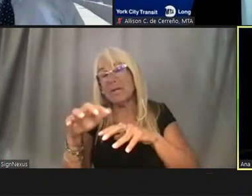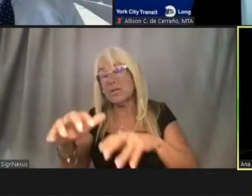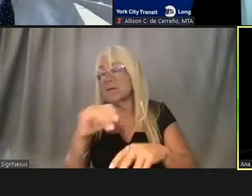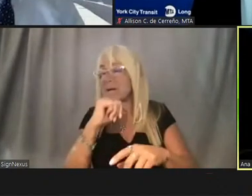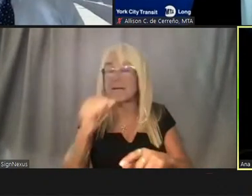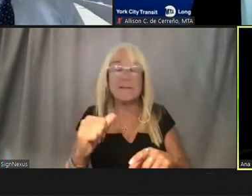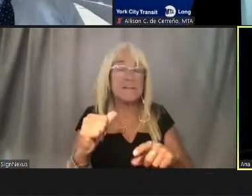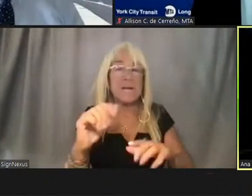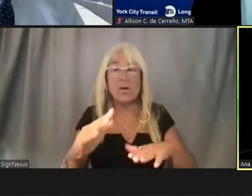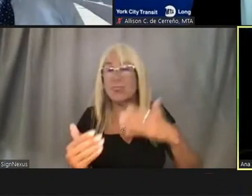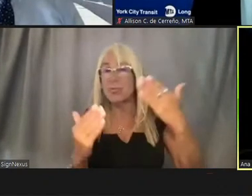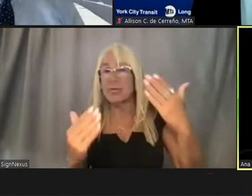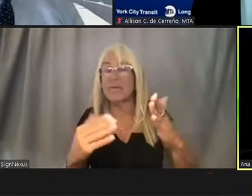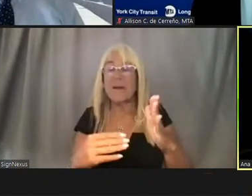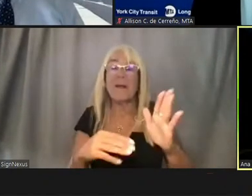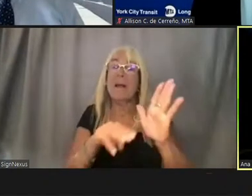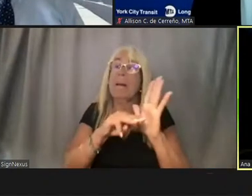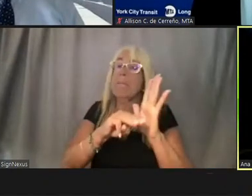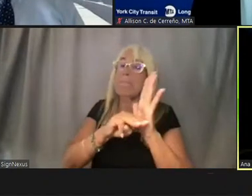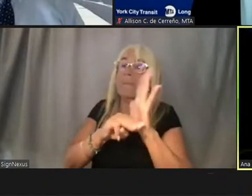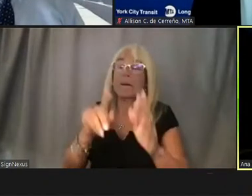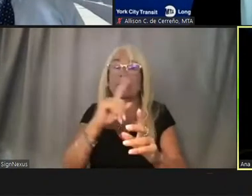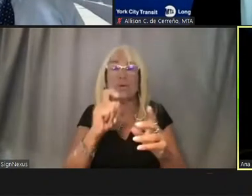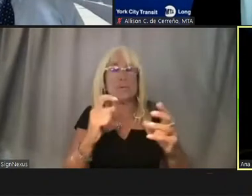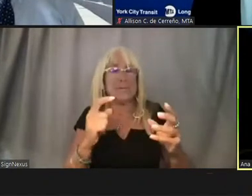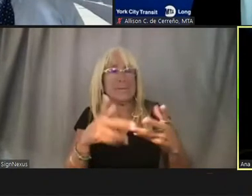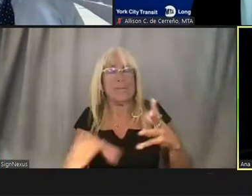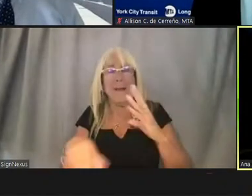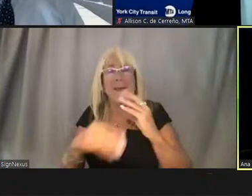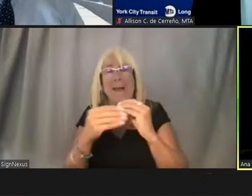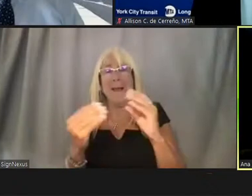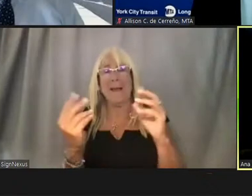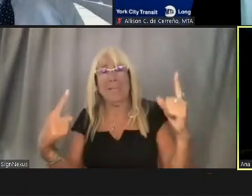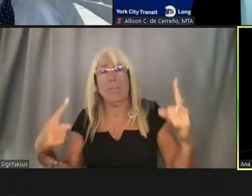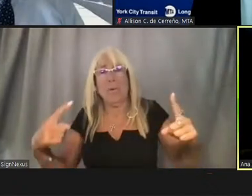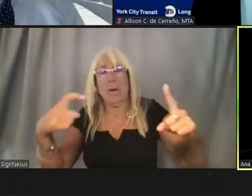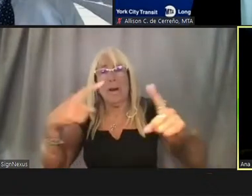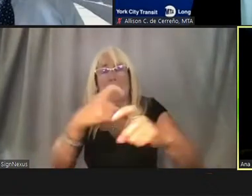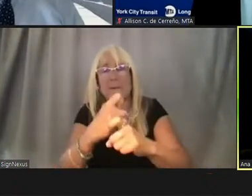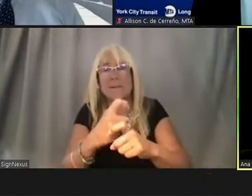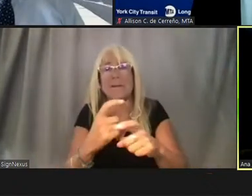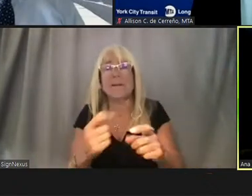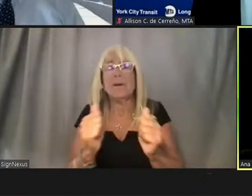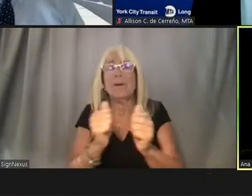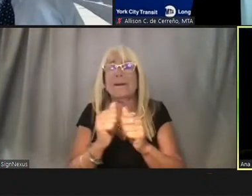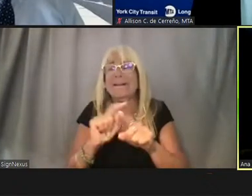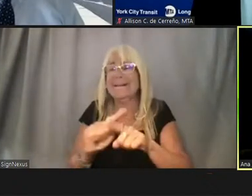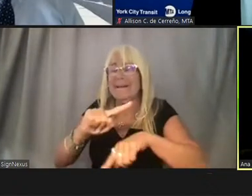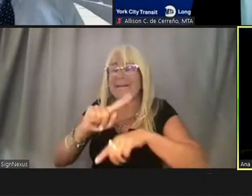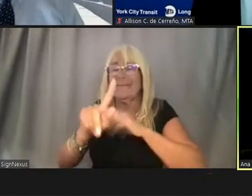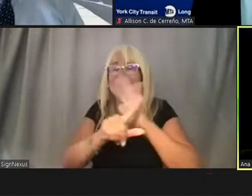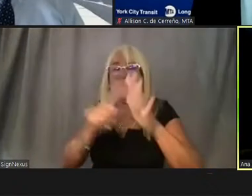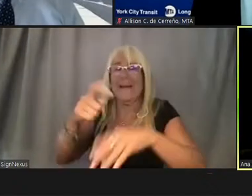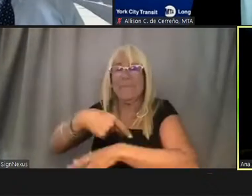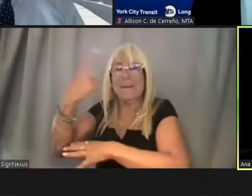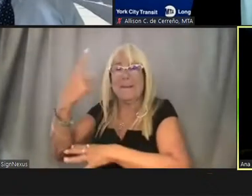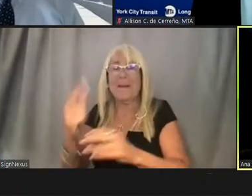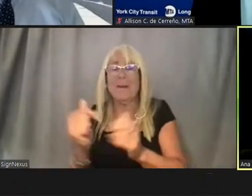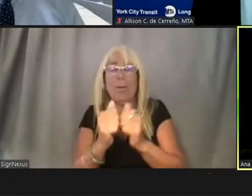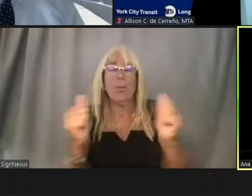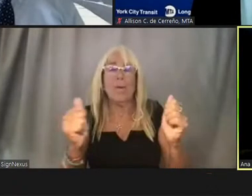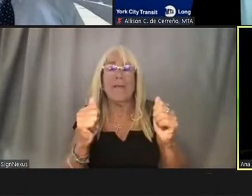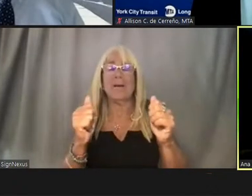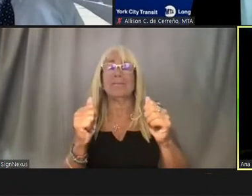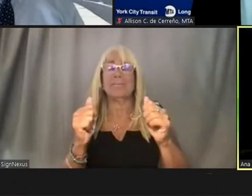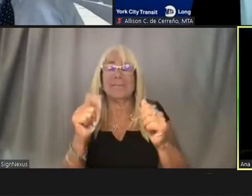recommended since it would add significant complexity without the without potentially the necessary behavioral